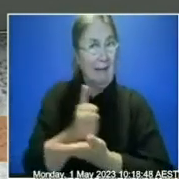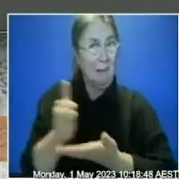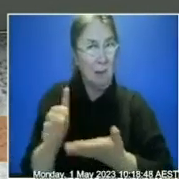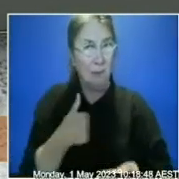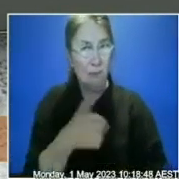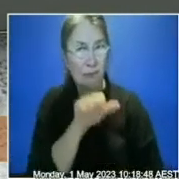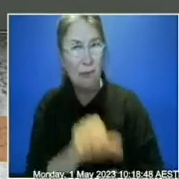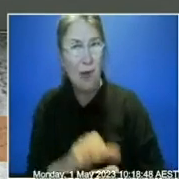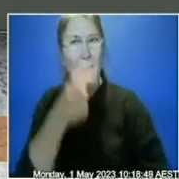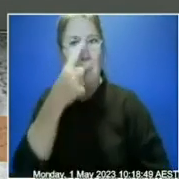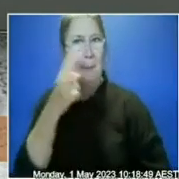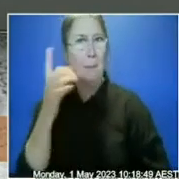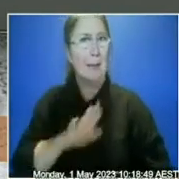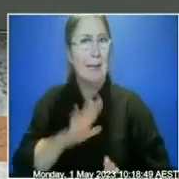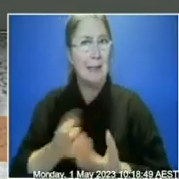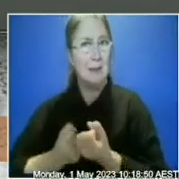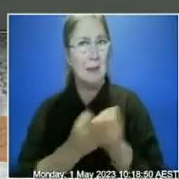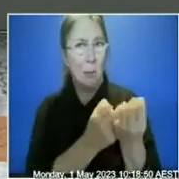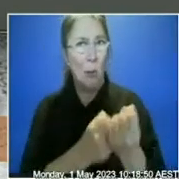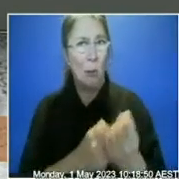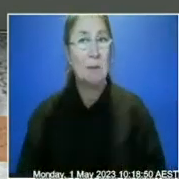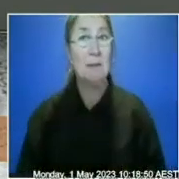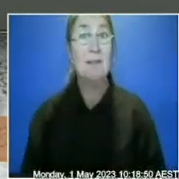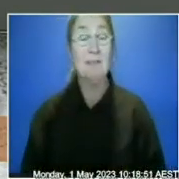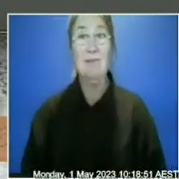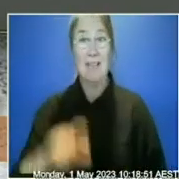waiting lists for these services?